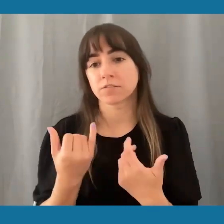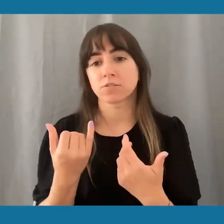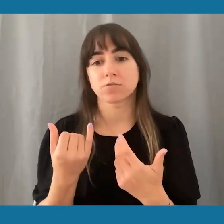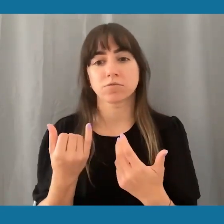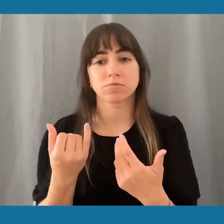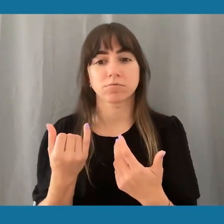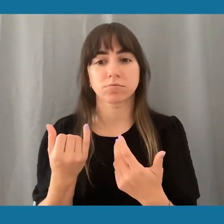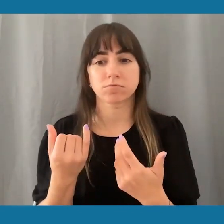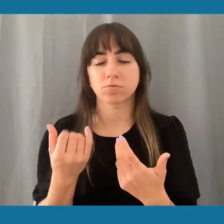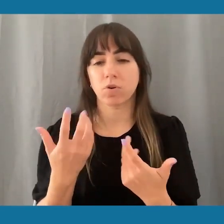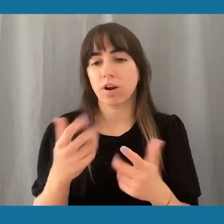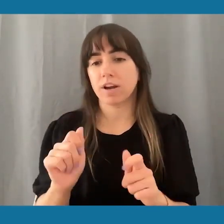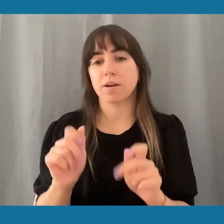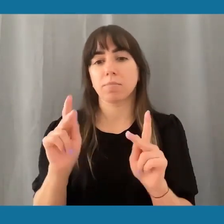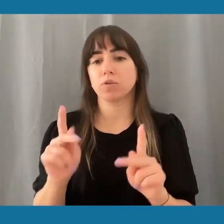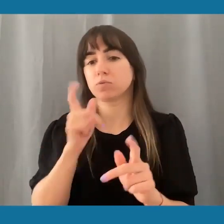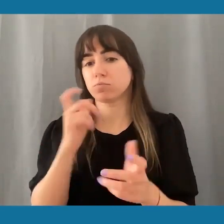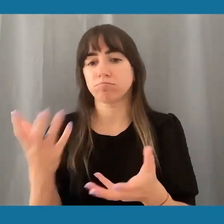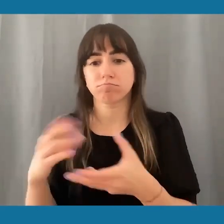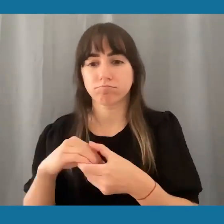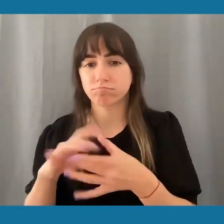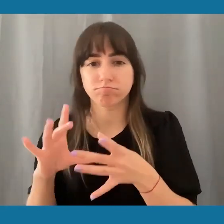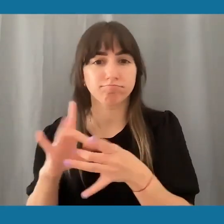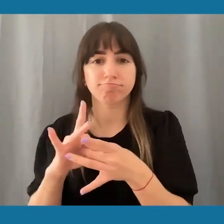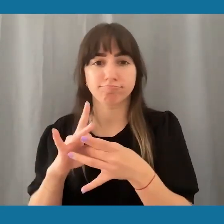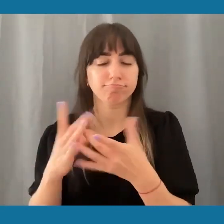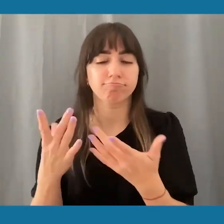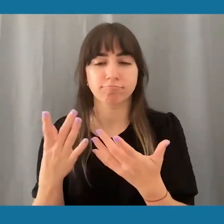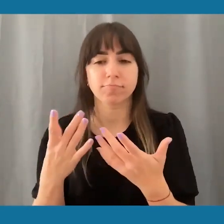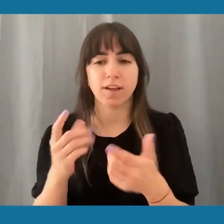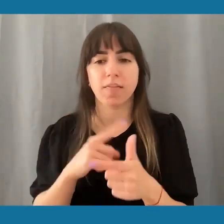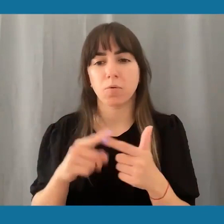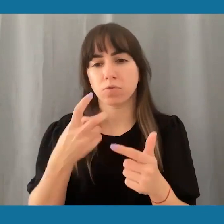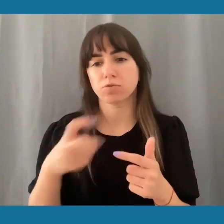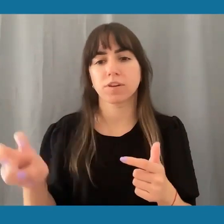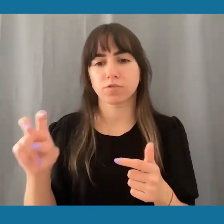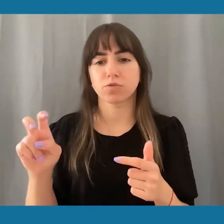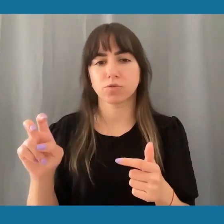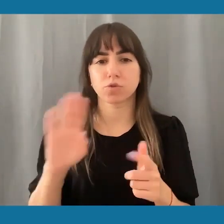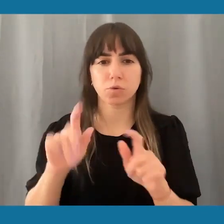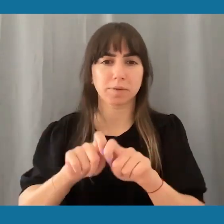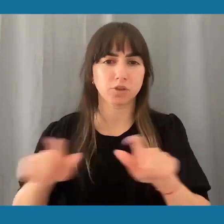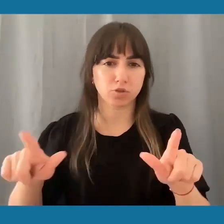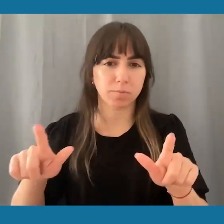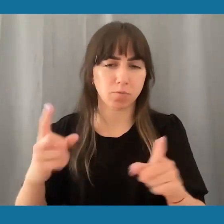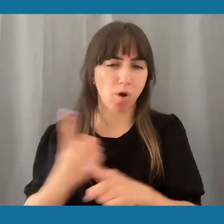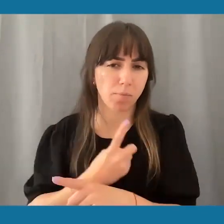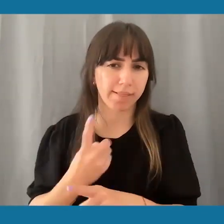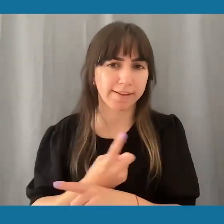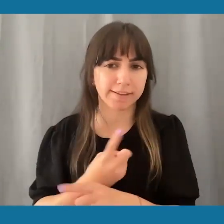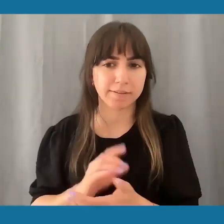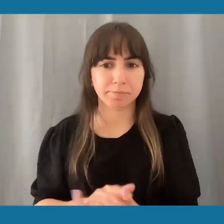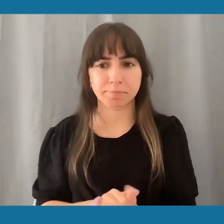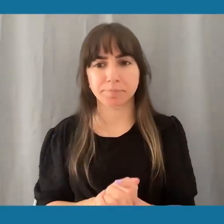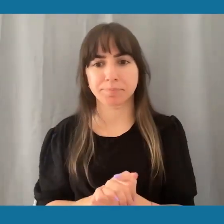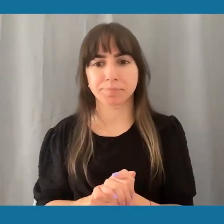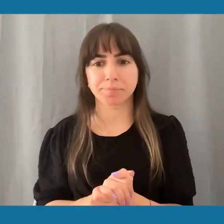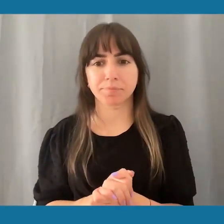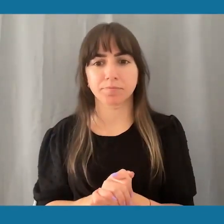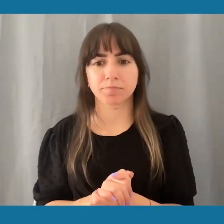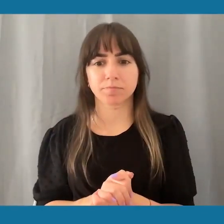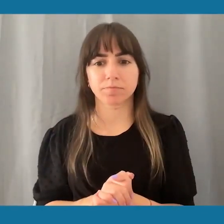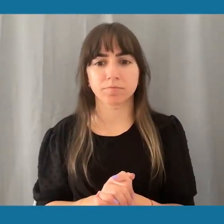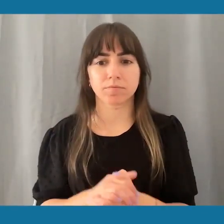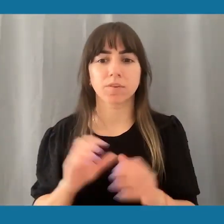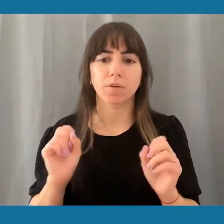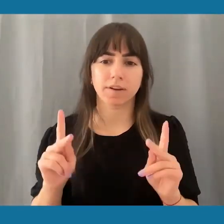person's belongings, they can open up an estate, and it would go to that estate to be distributed how that estate needs to be handled. And